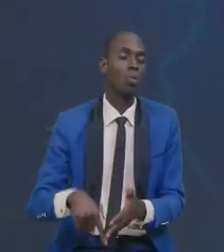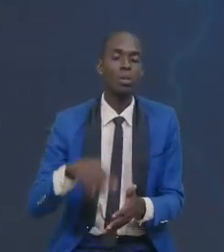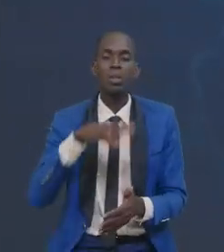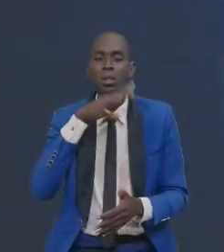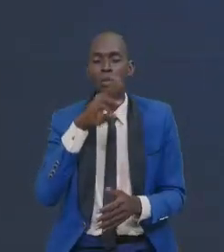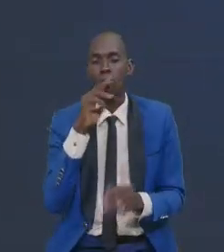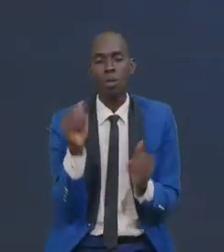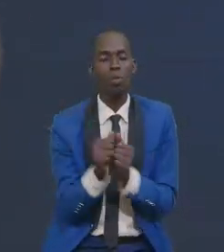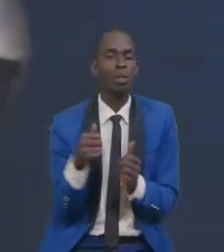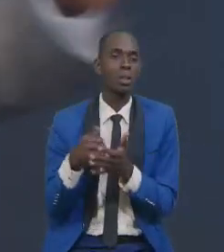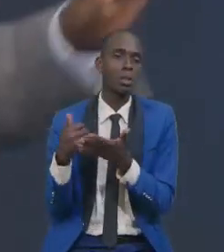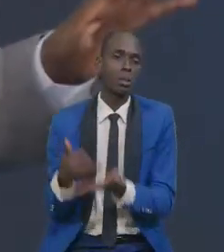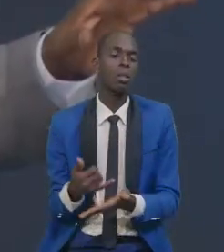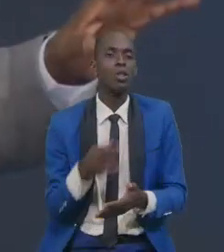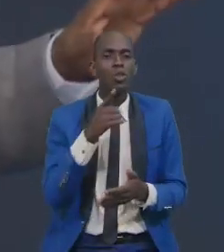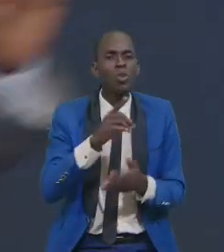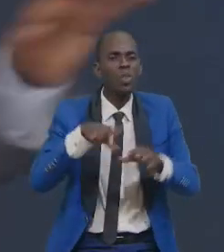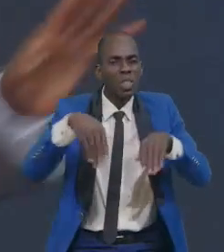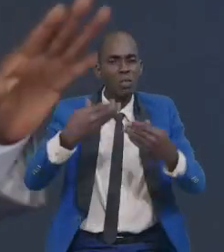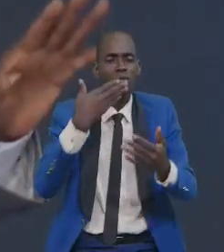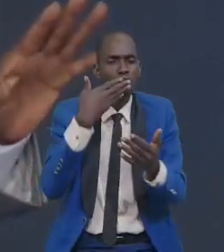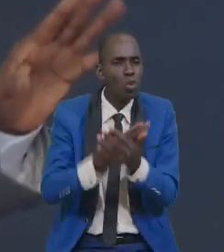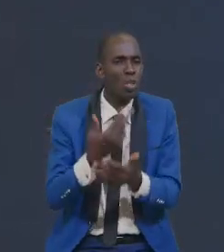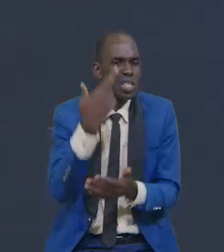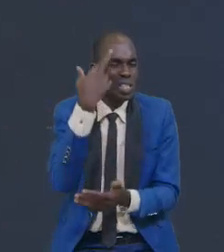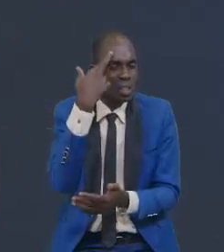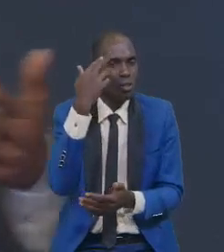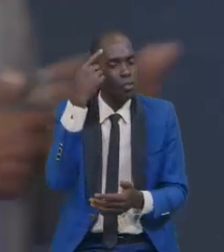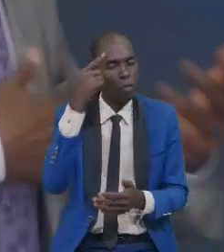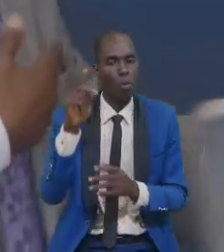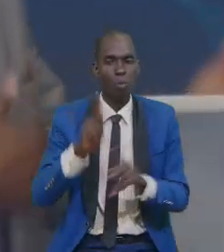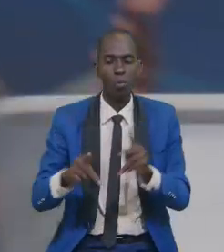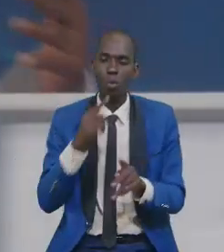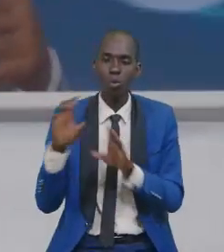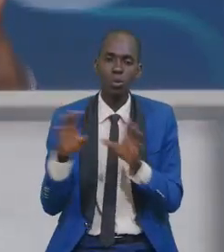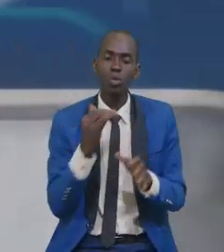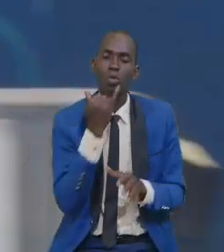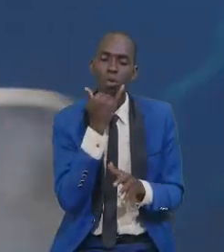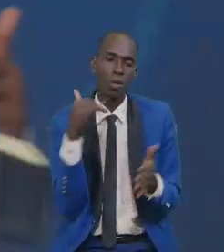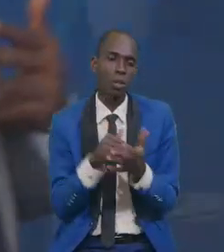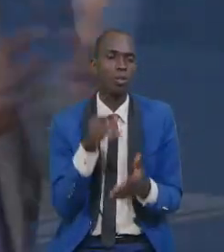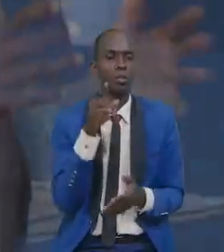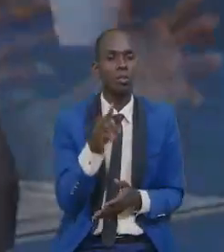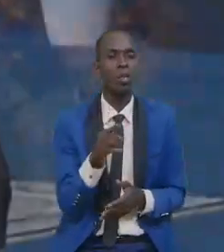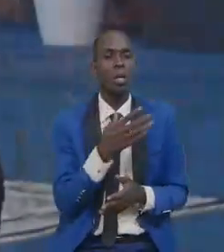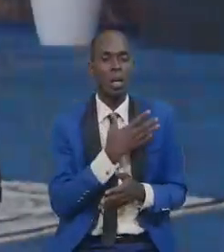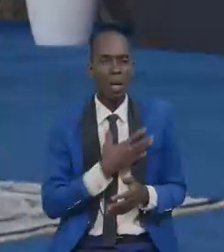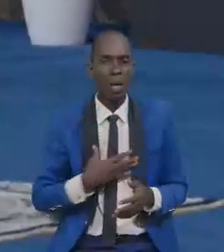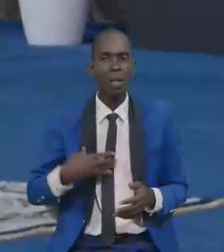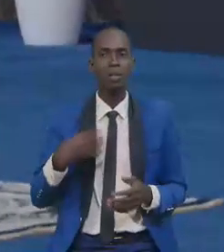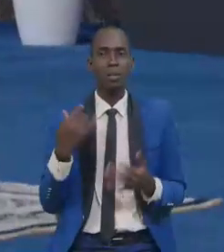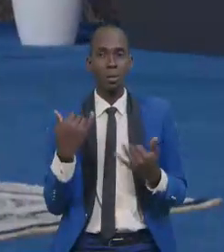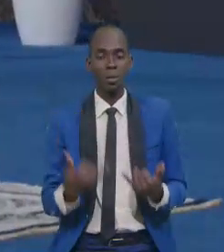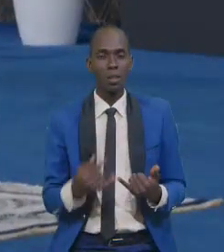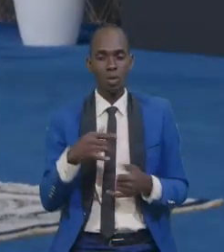good reason, for the people that may do anything against you. And your heart cools down. It's no more